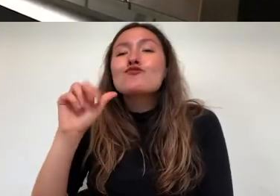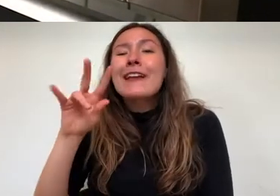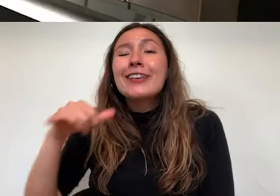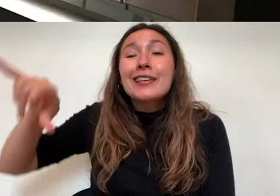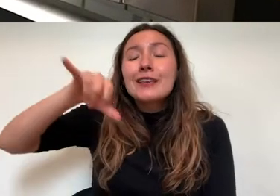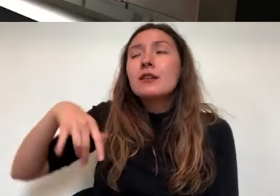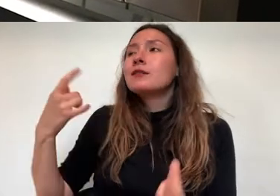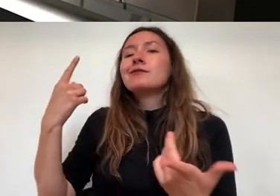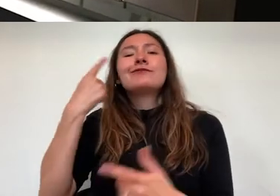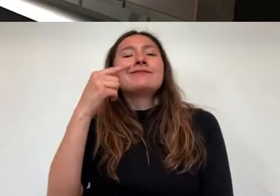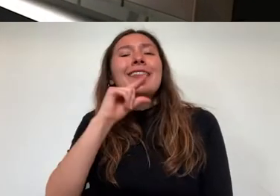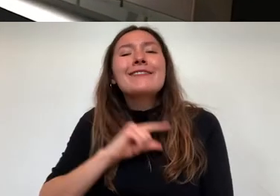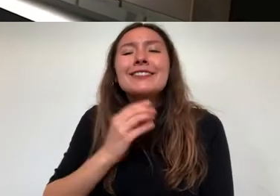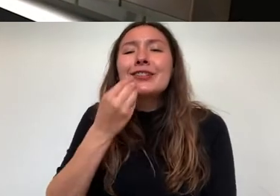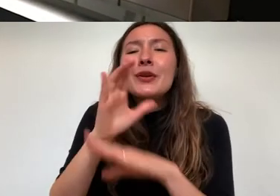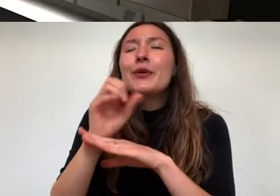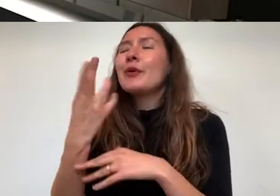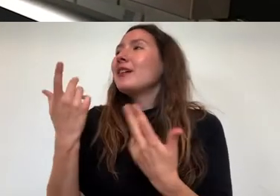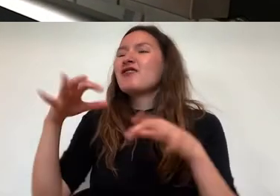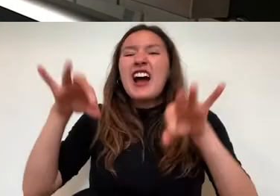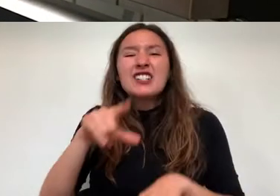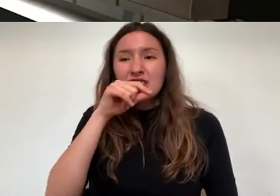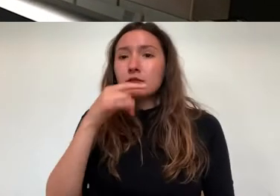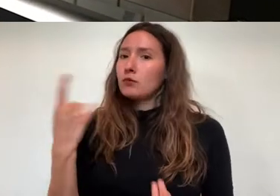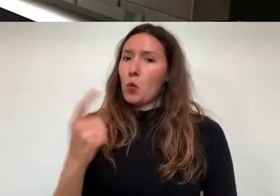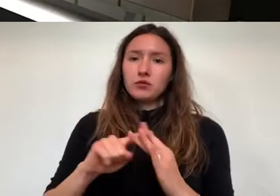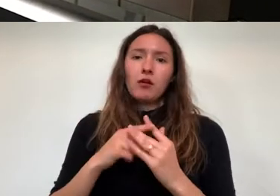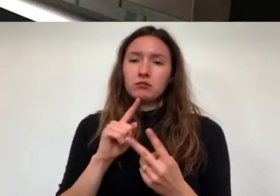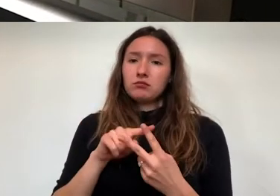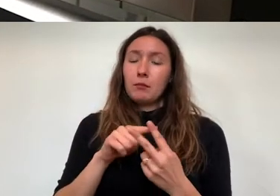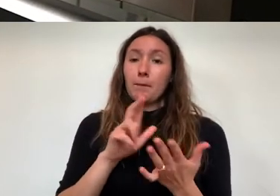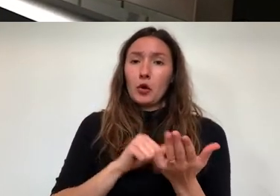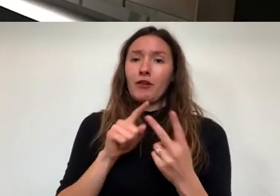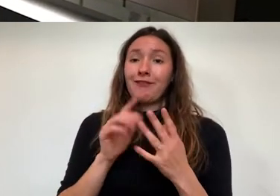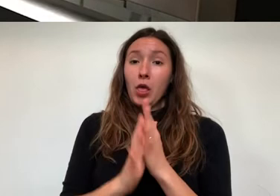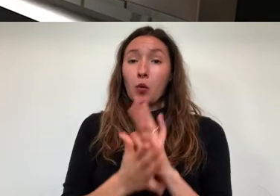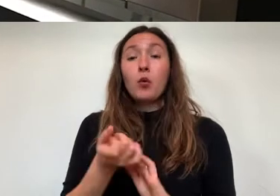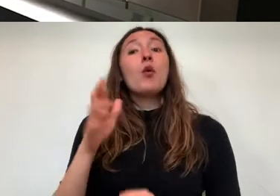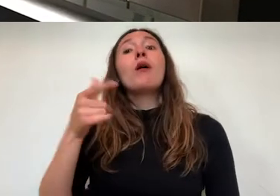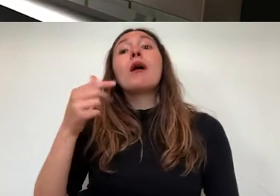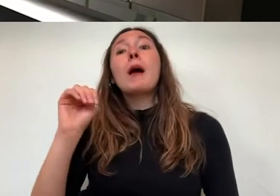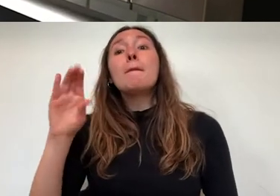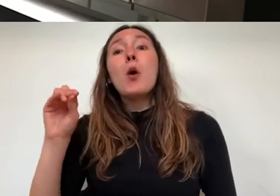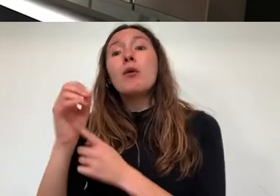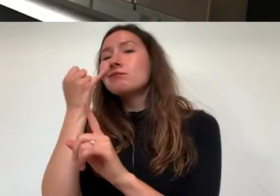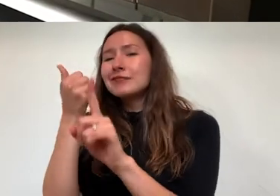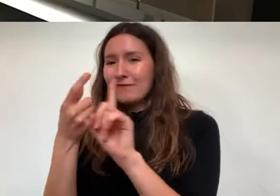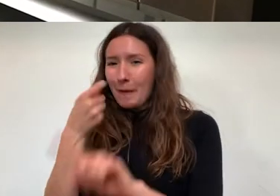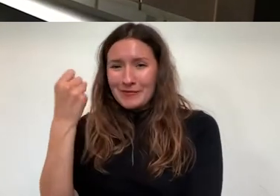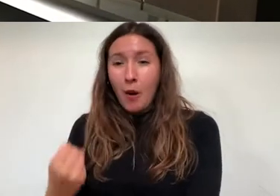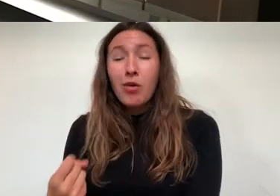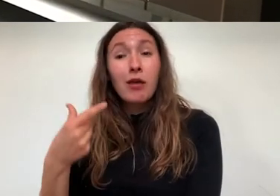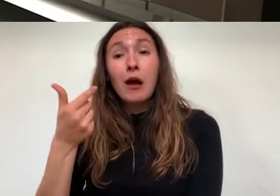turkey dinner or with fried chicken or something like that, this is how it starts. If you've ever had good gumbo, okay, if you're from